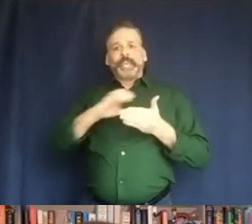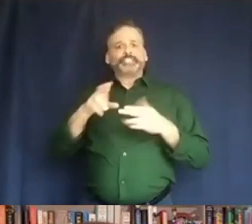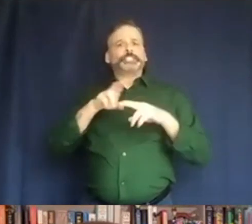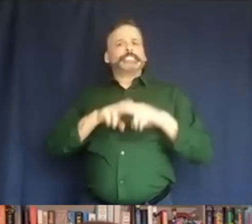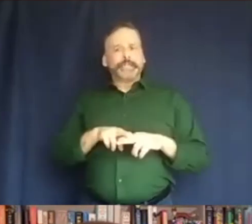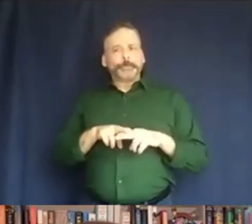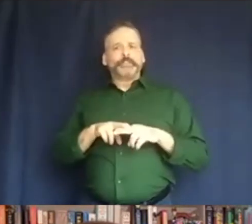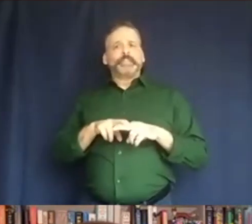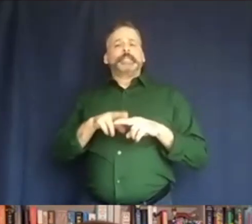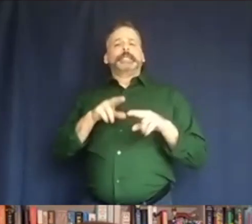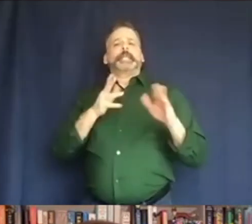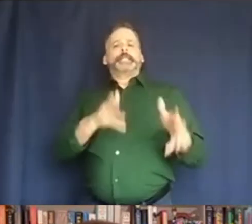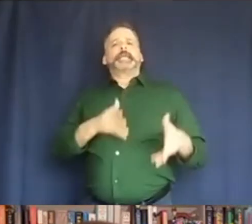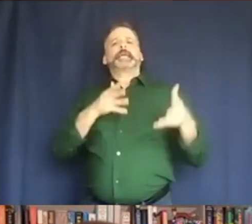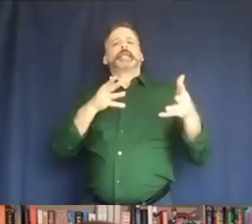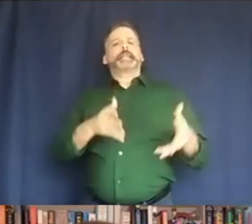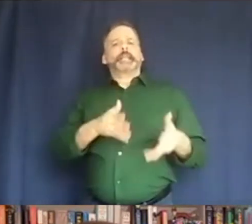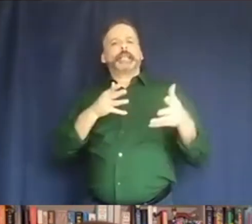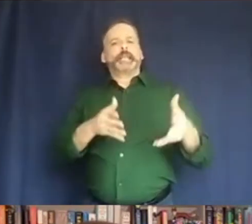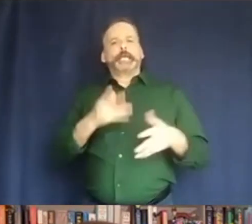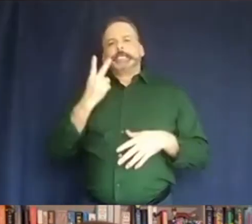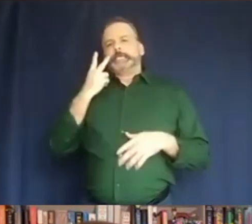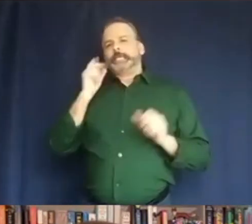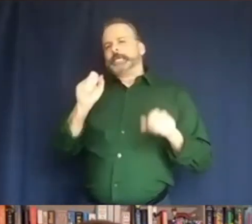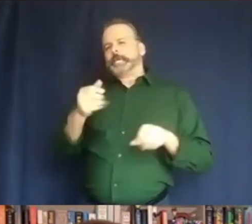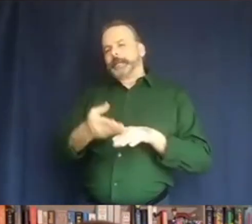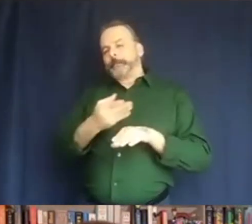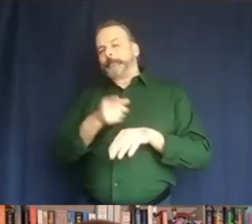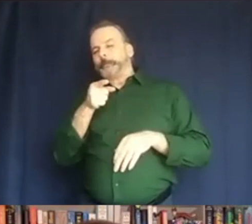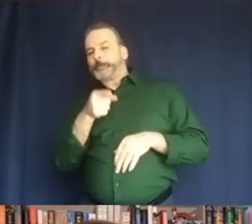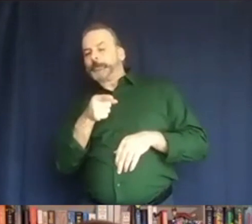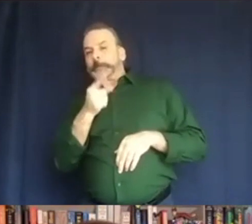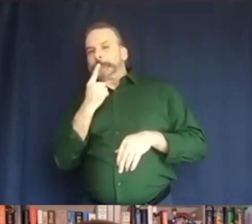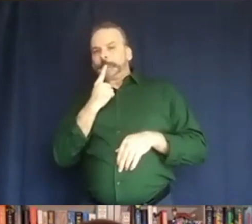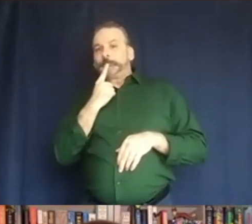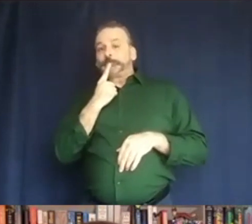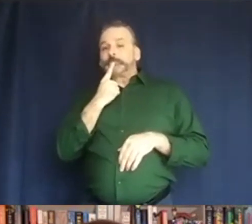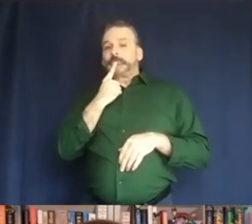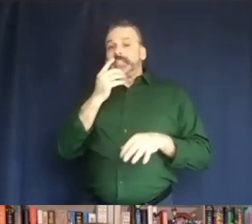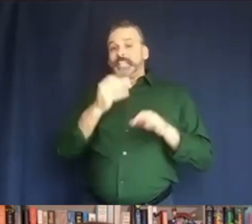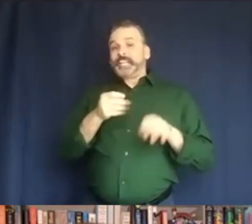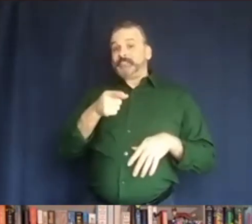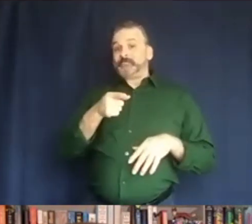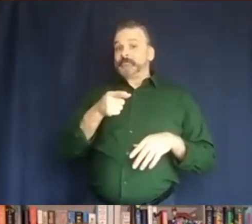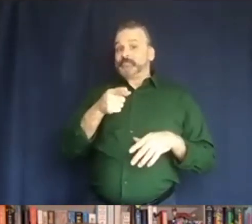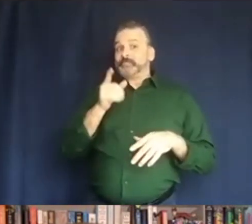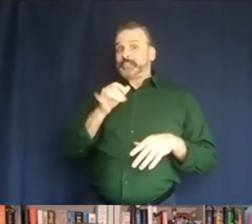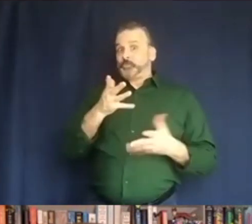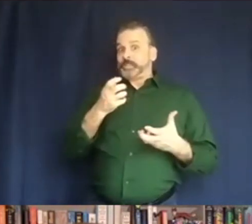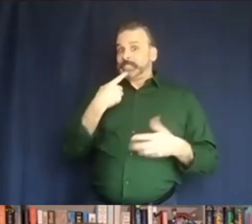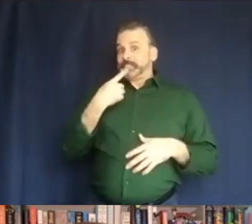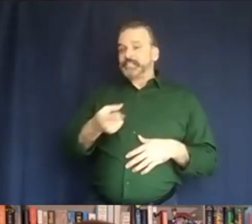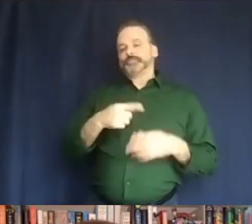it percolate and you see if you can do it better. And if it is that, that is what you want to say. So that those are the two pieces of